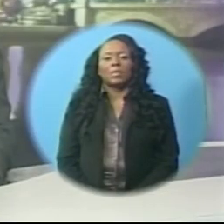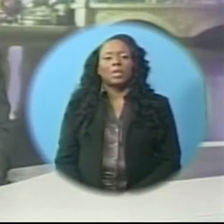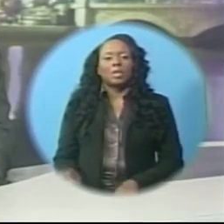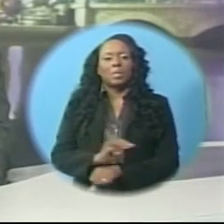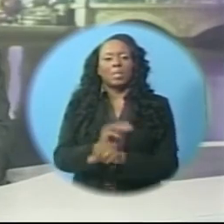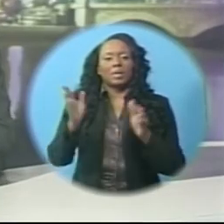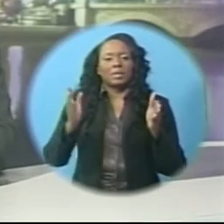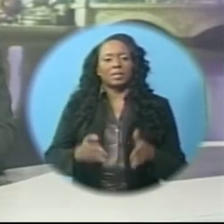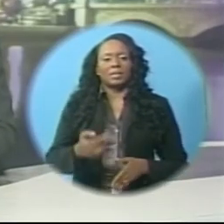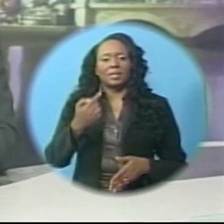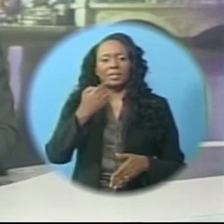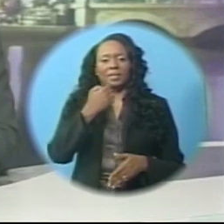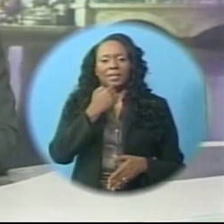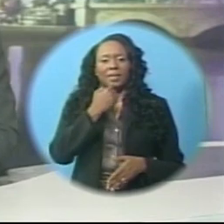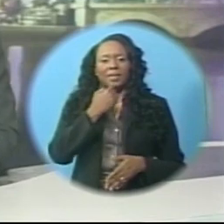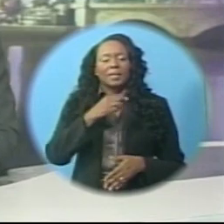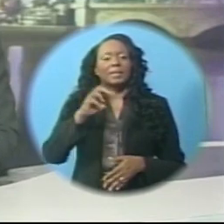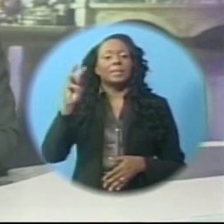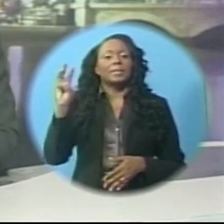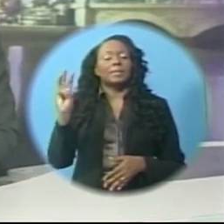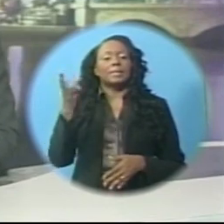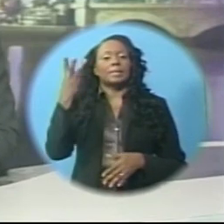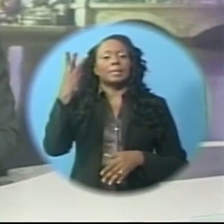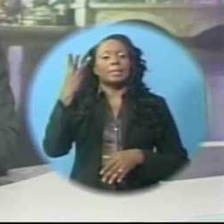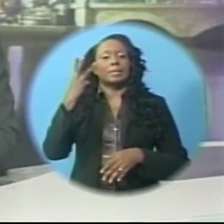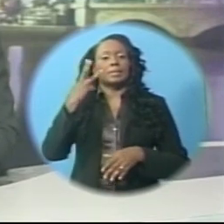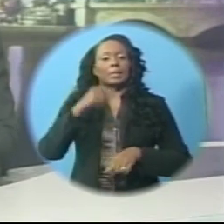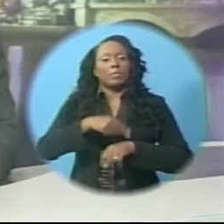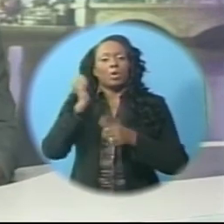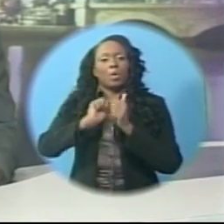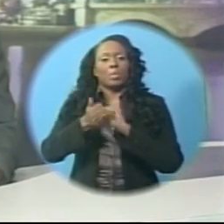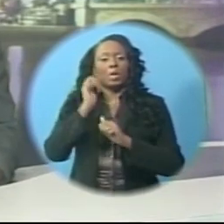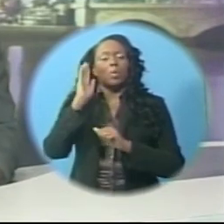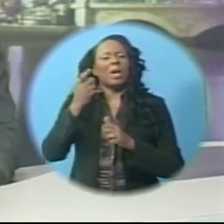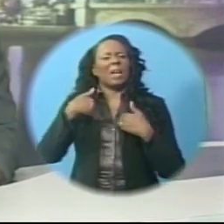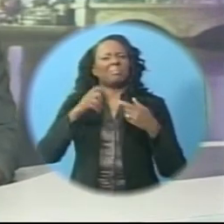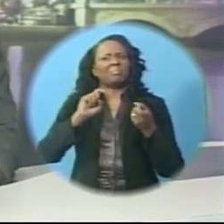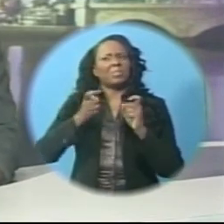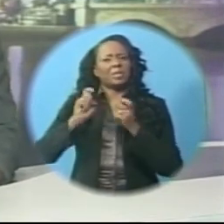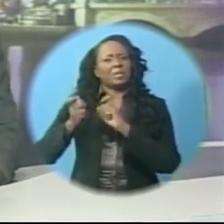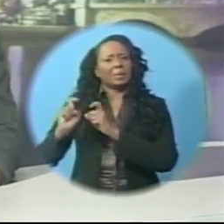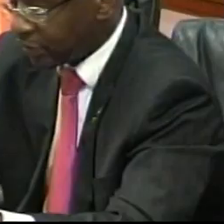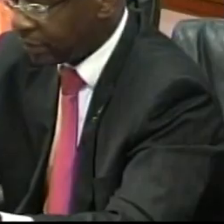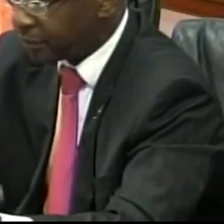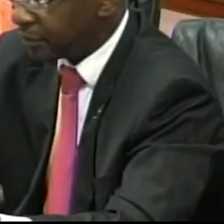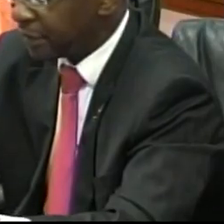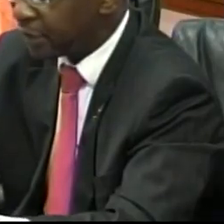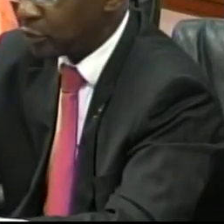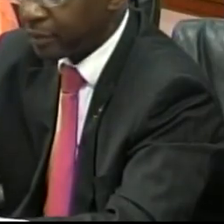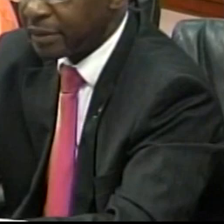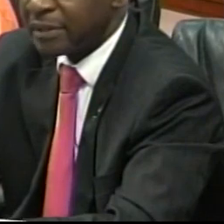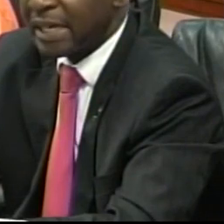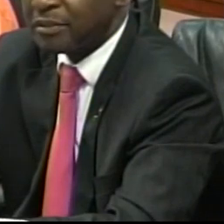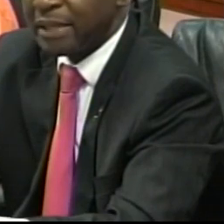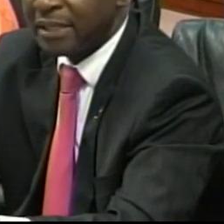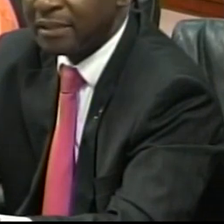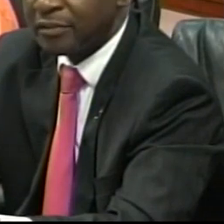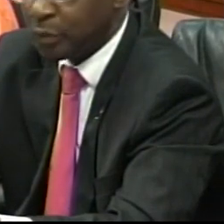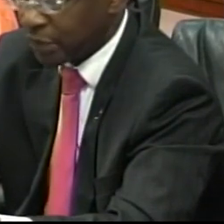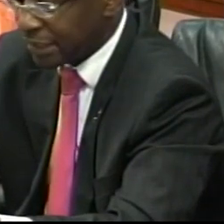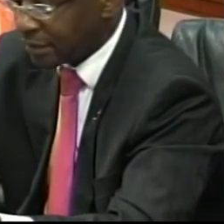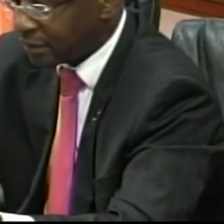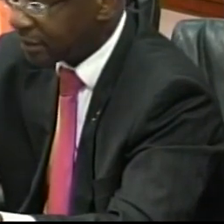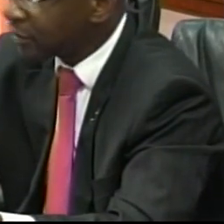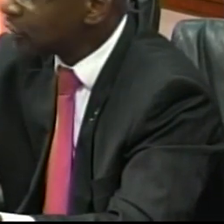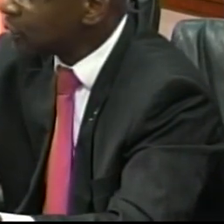Minister Lashley also says that the 6th edition of the competition will see some changes. This year, the tournament has made a